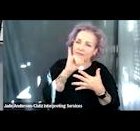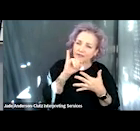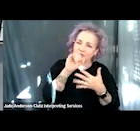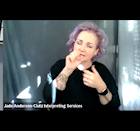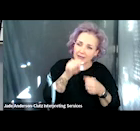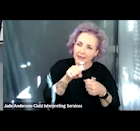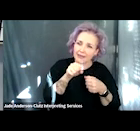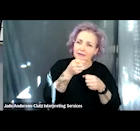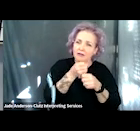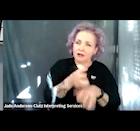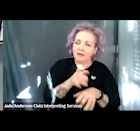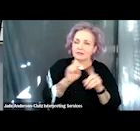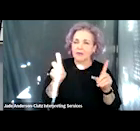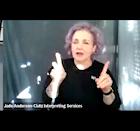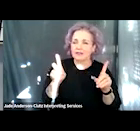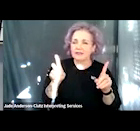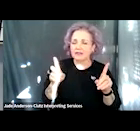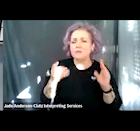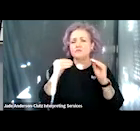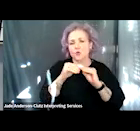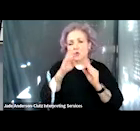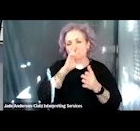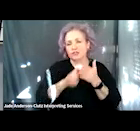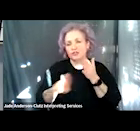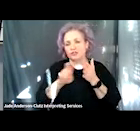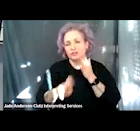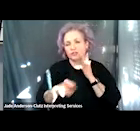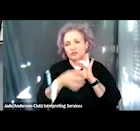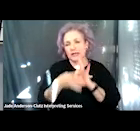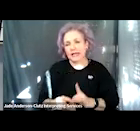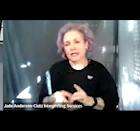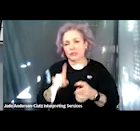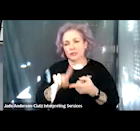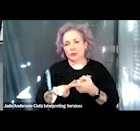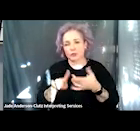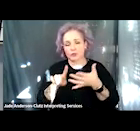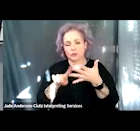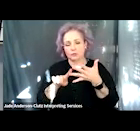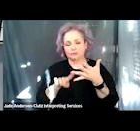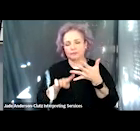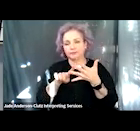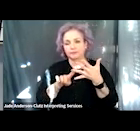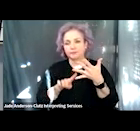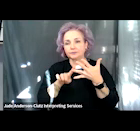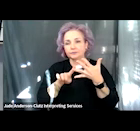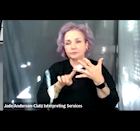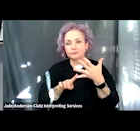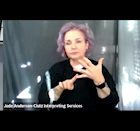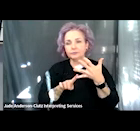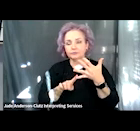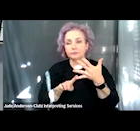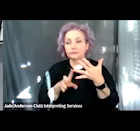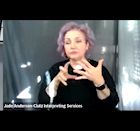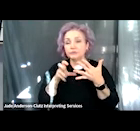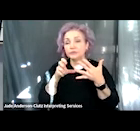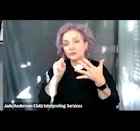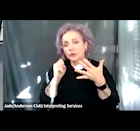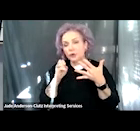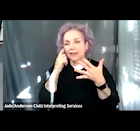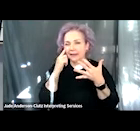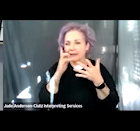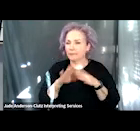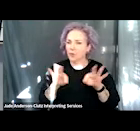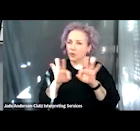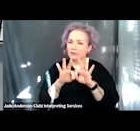presentation. And so because we're going to talk about them, I'm just going to quickly introduce these two disorders and what they